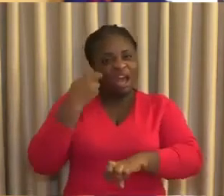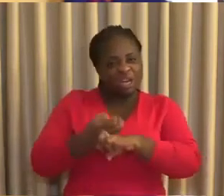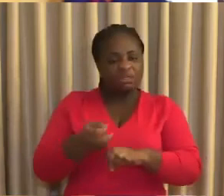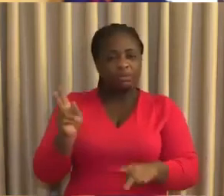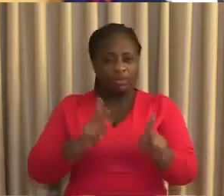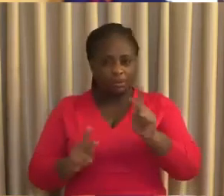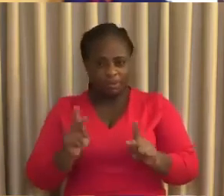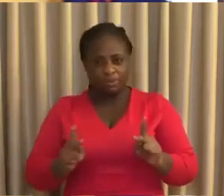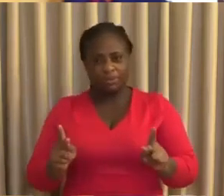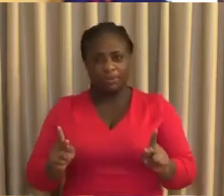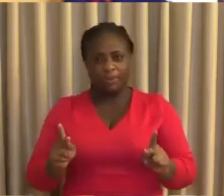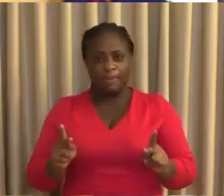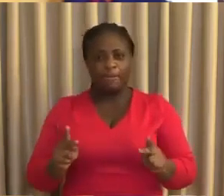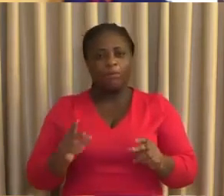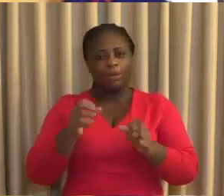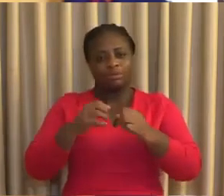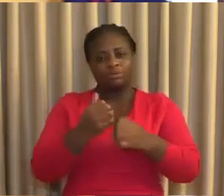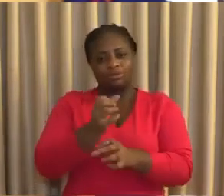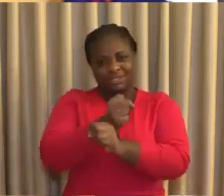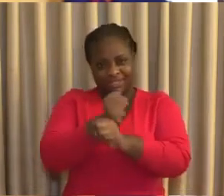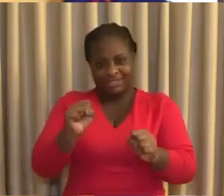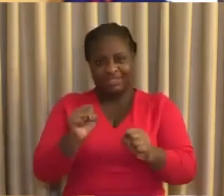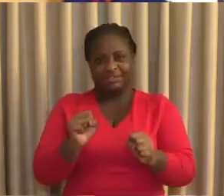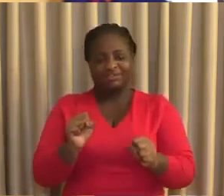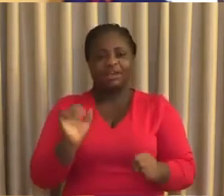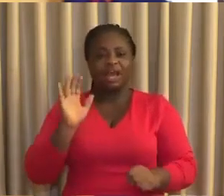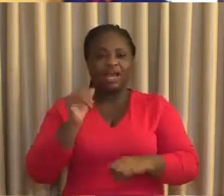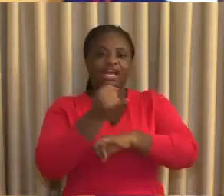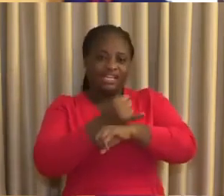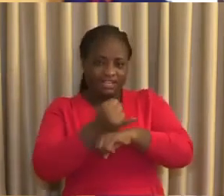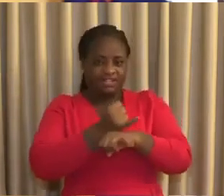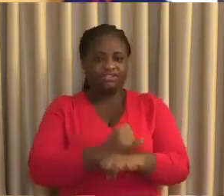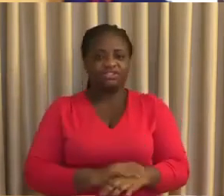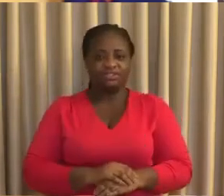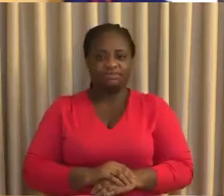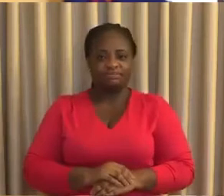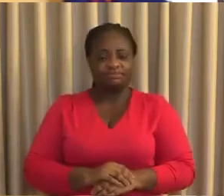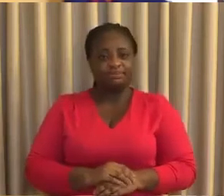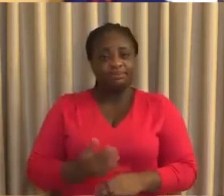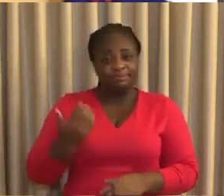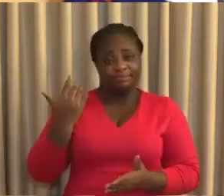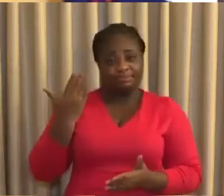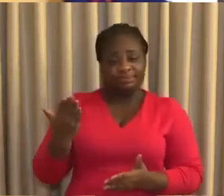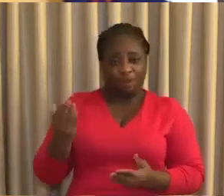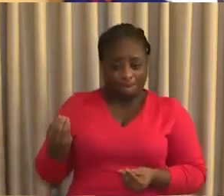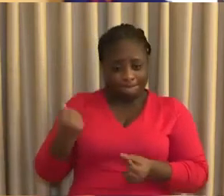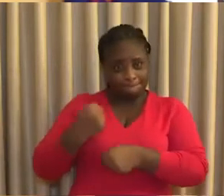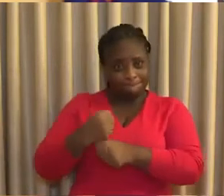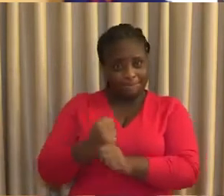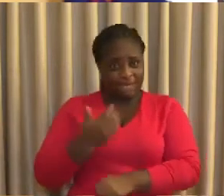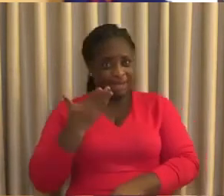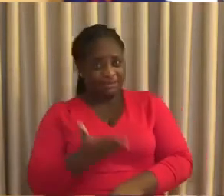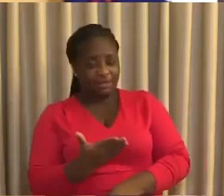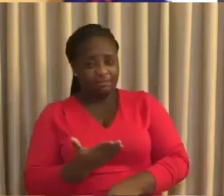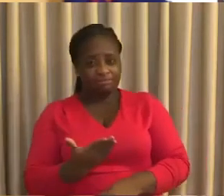and revitalize our industries. He will then immediately make available a minimum of 1 billion cedis